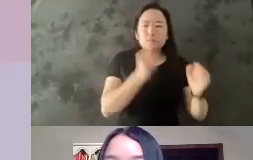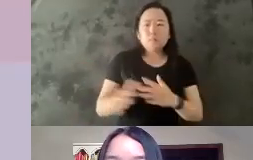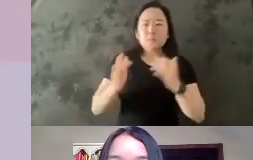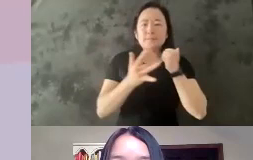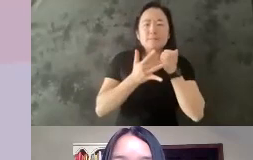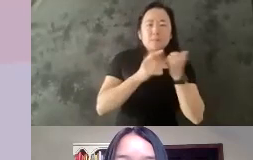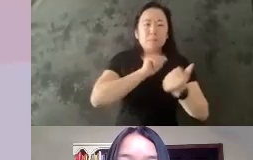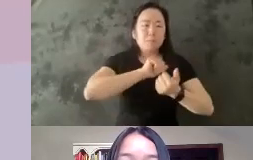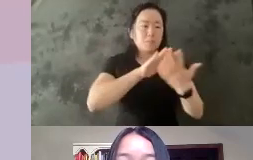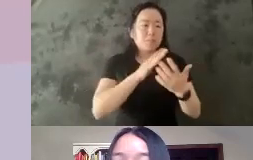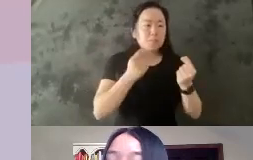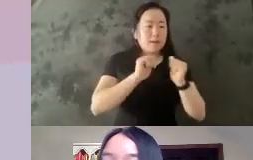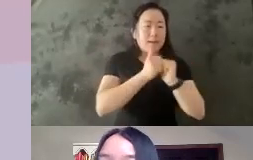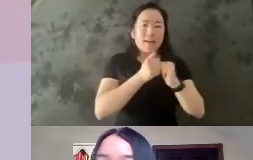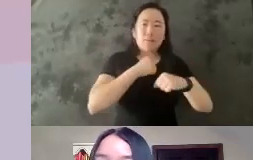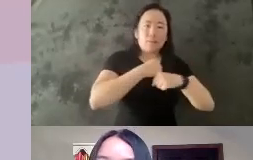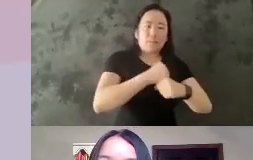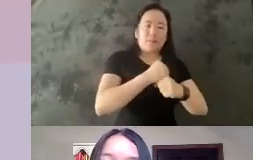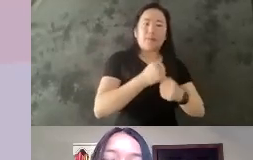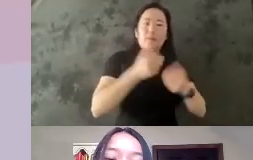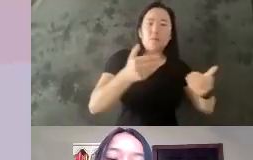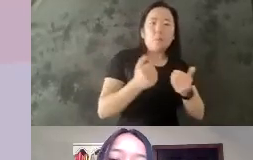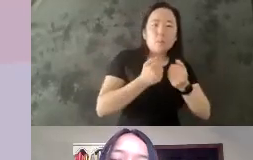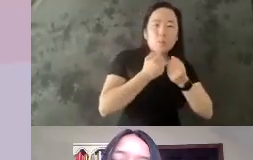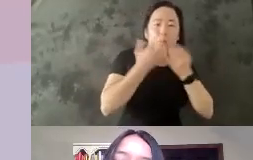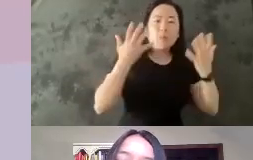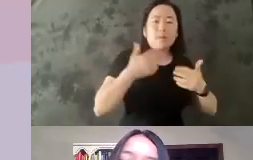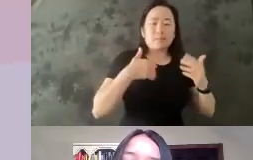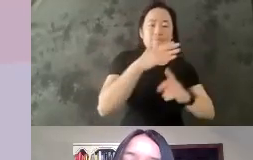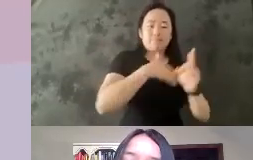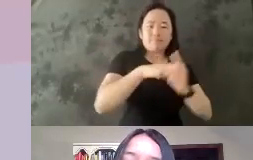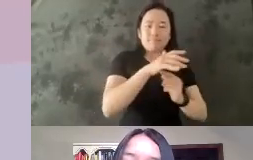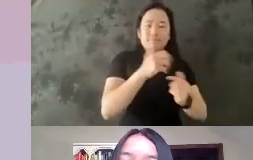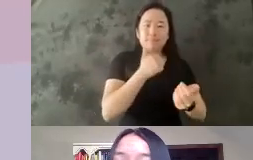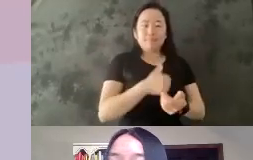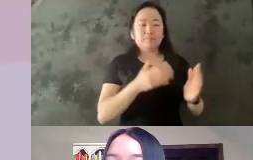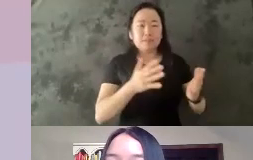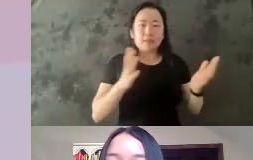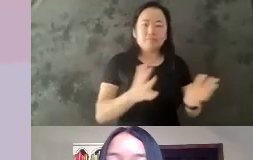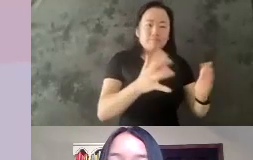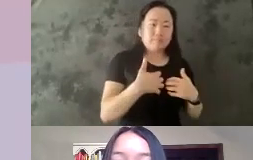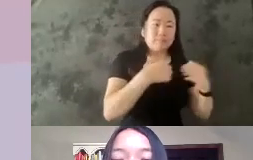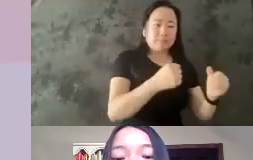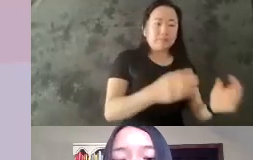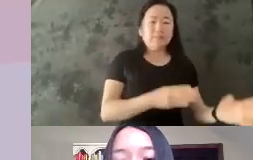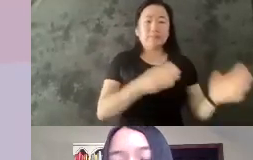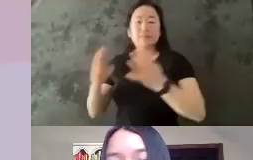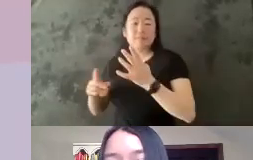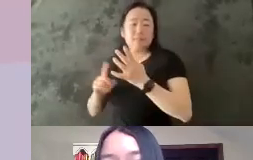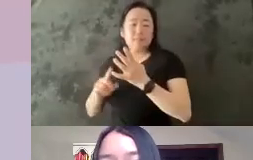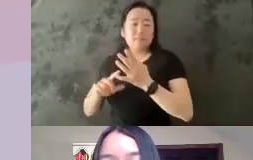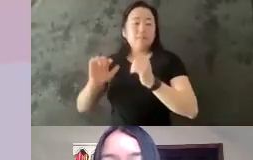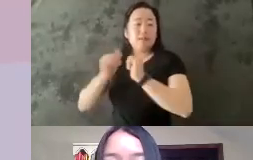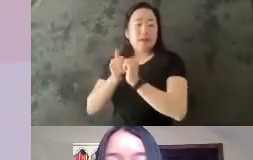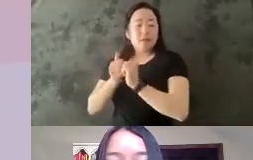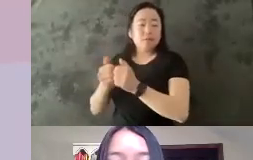this welcoming, warm environment that's conducive to healing, and also ways to foster this collaborative, empowering professional